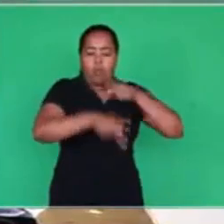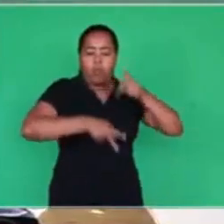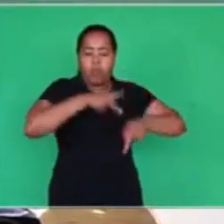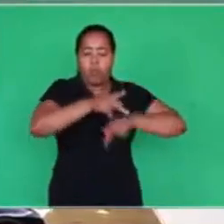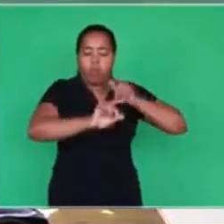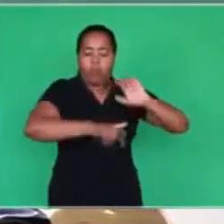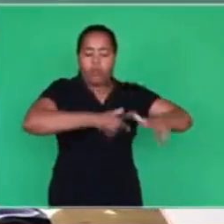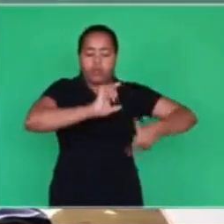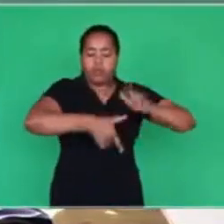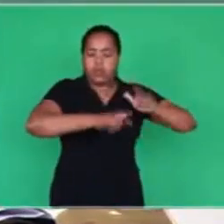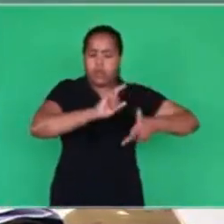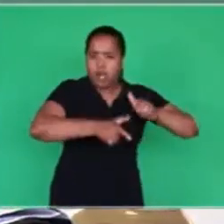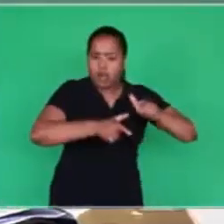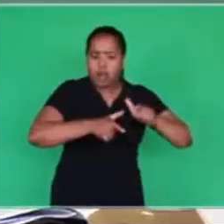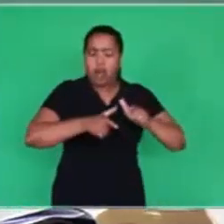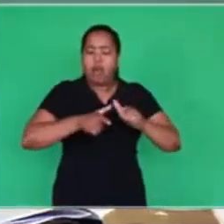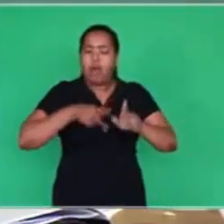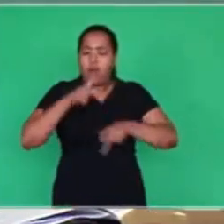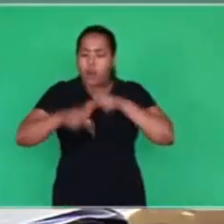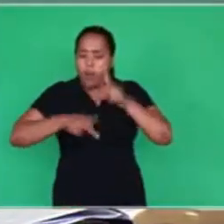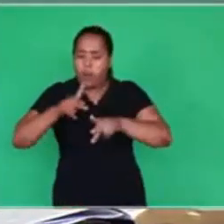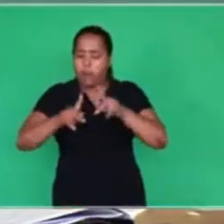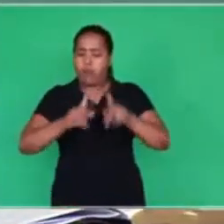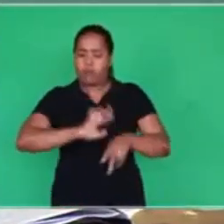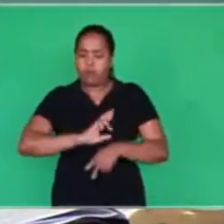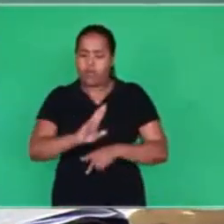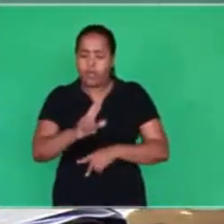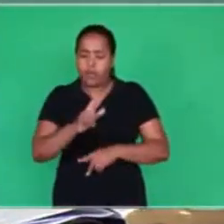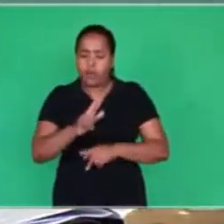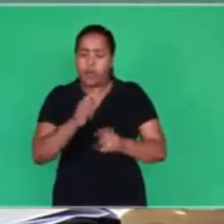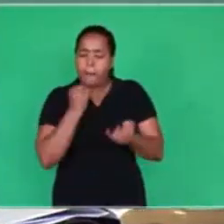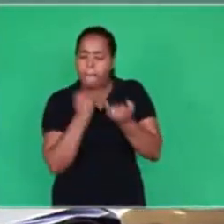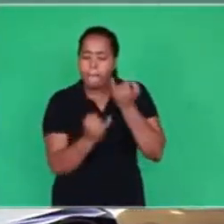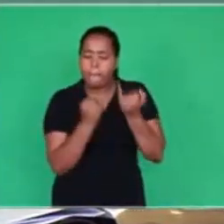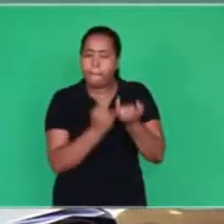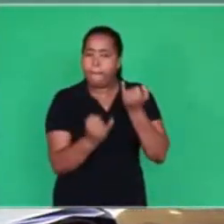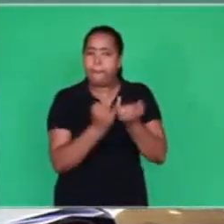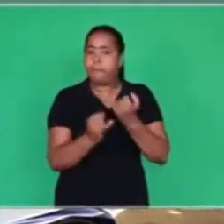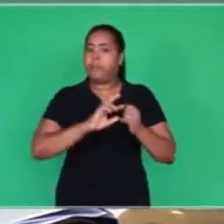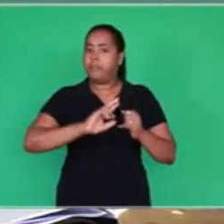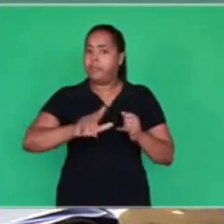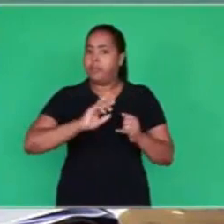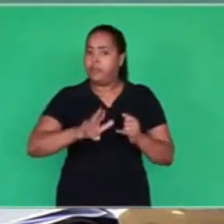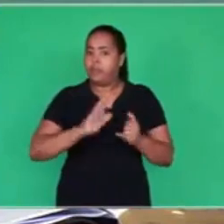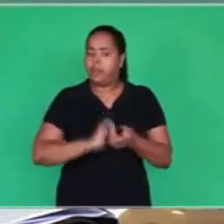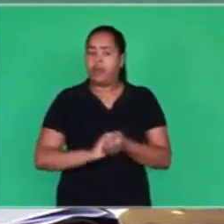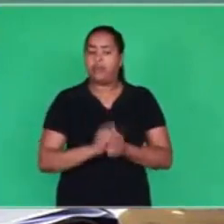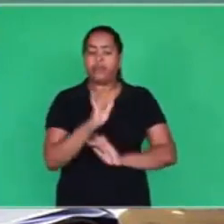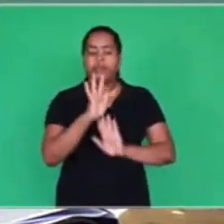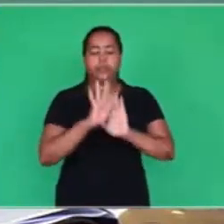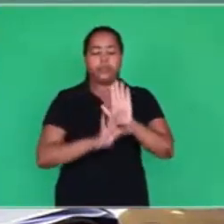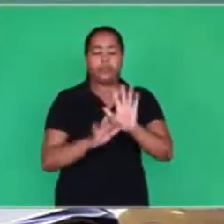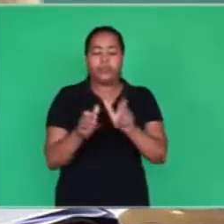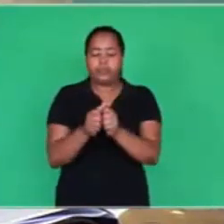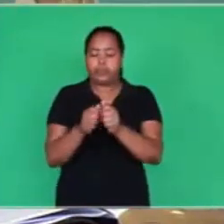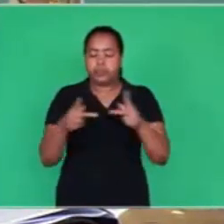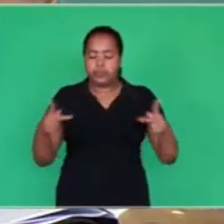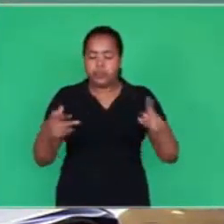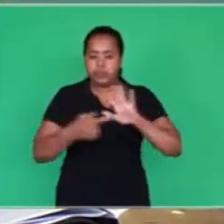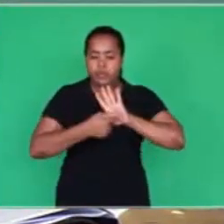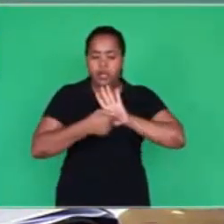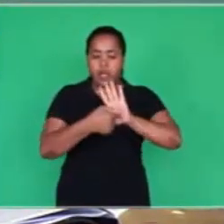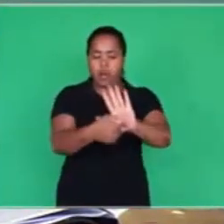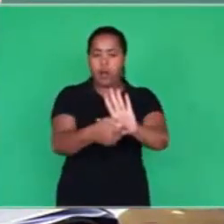similar to Israel. We are going to see this in the book of Revelation, where it says, "People who deem to